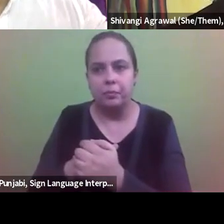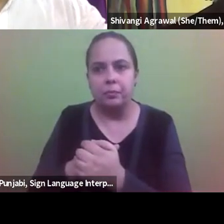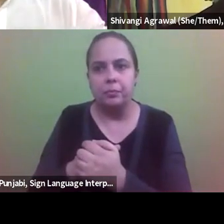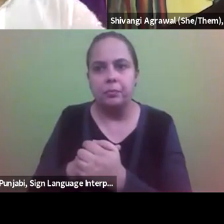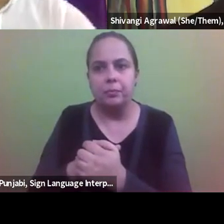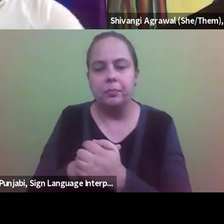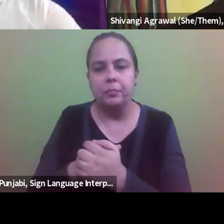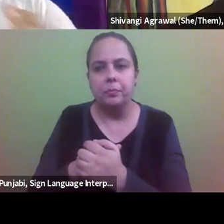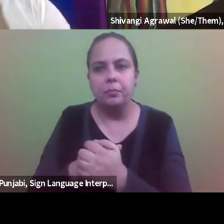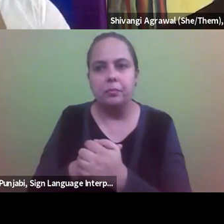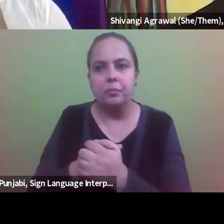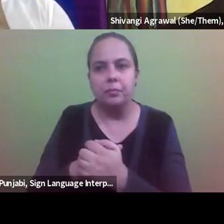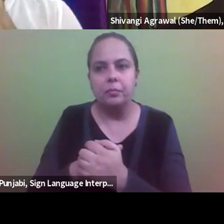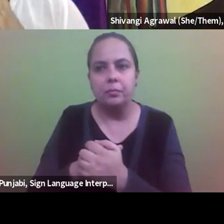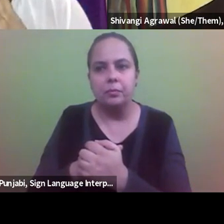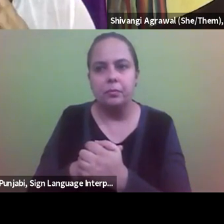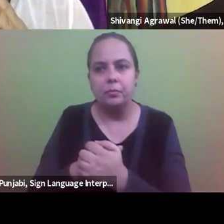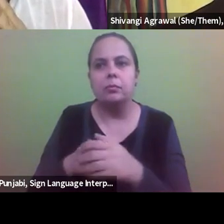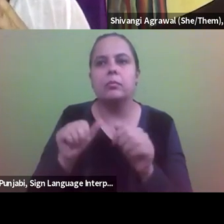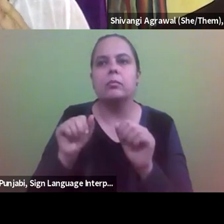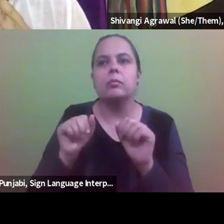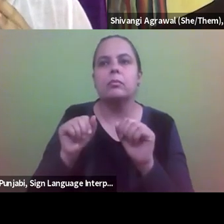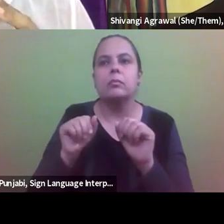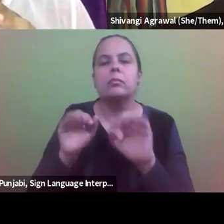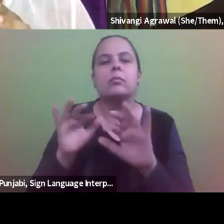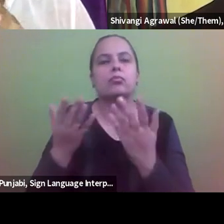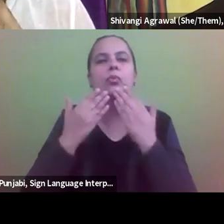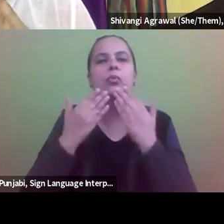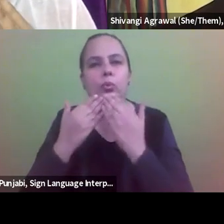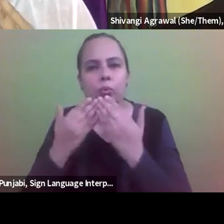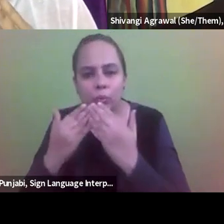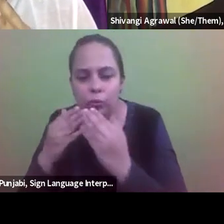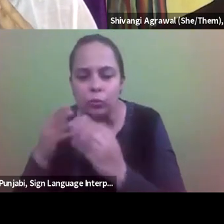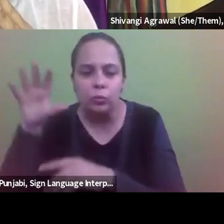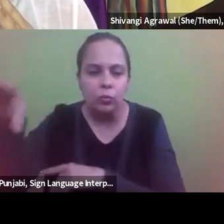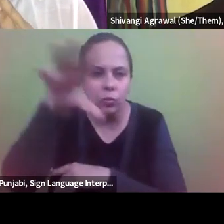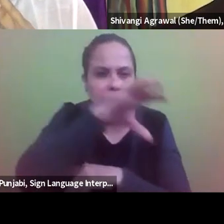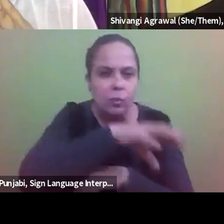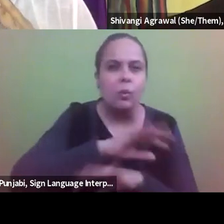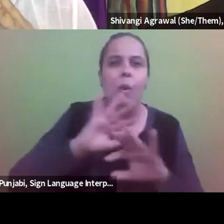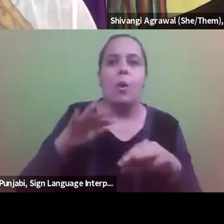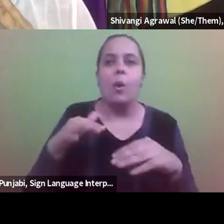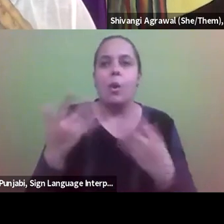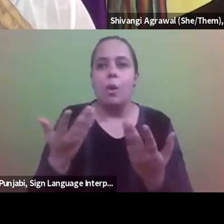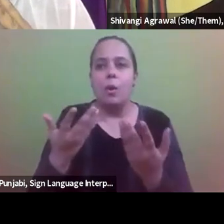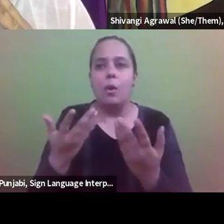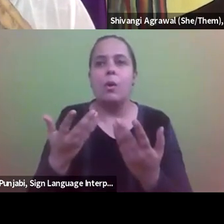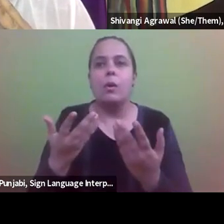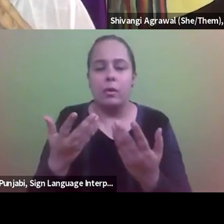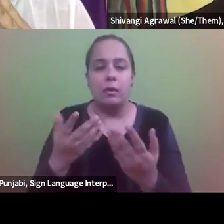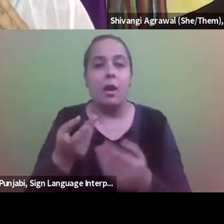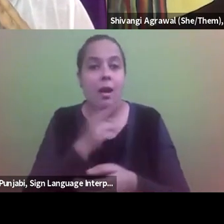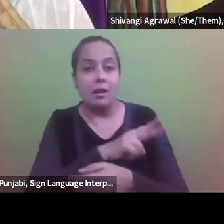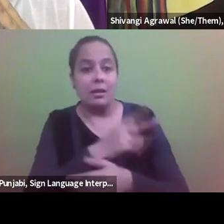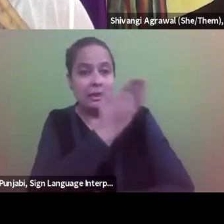like opening our movements to queer people with disabilities, with visible disabilities,